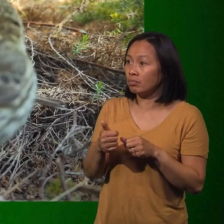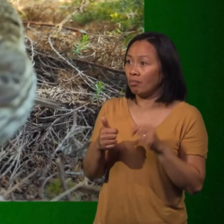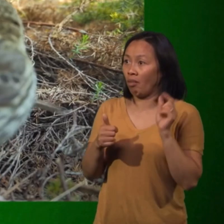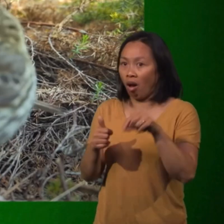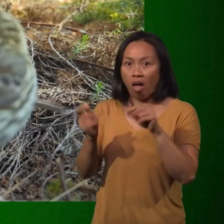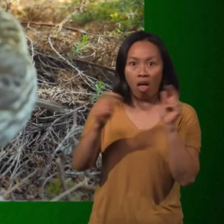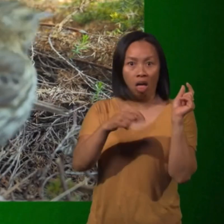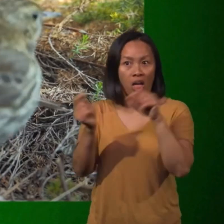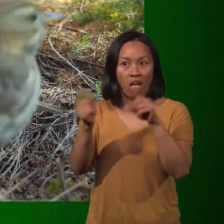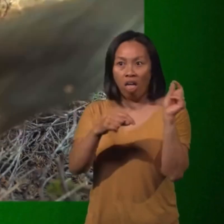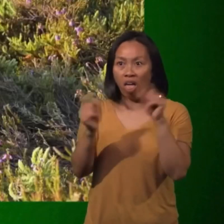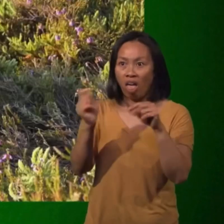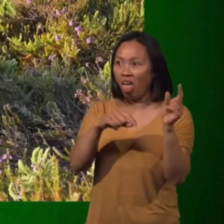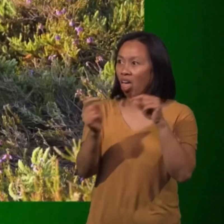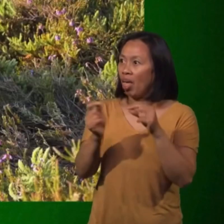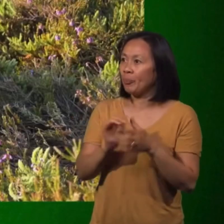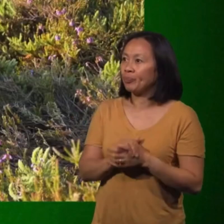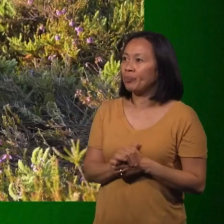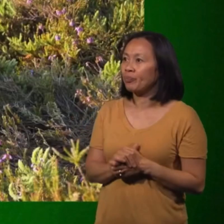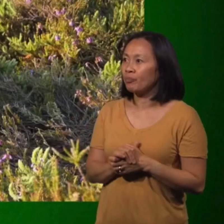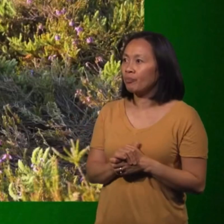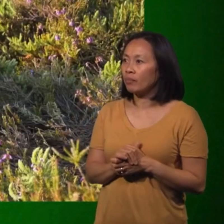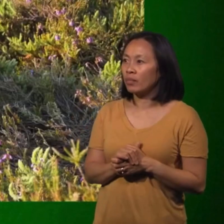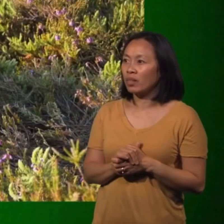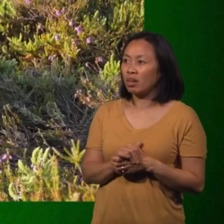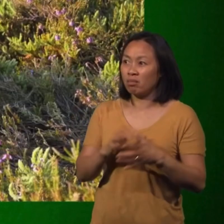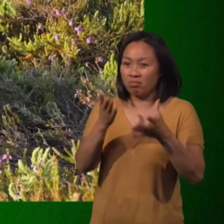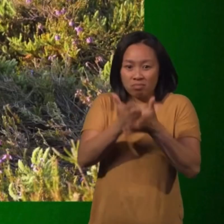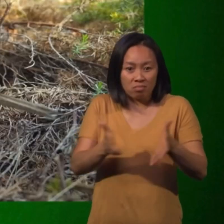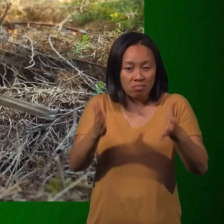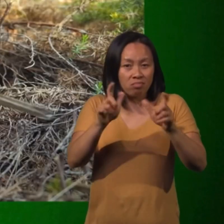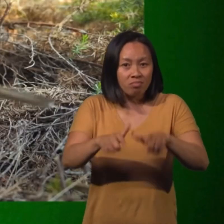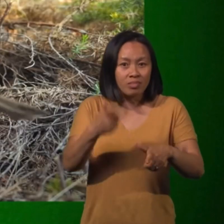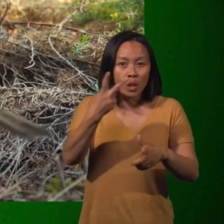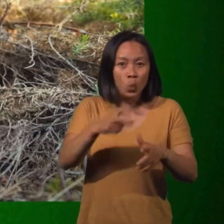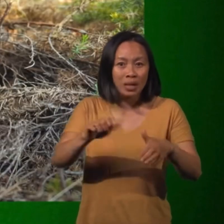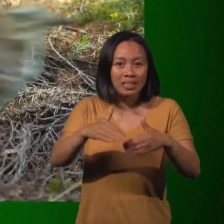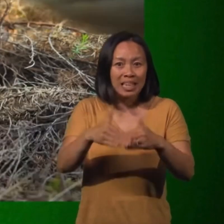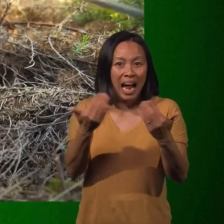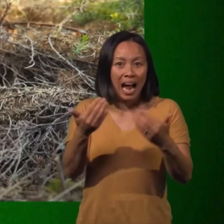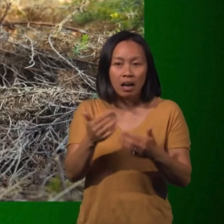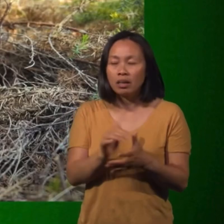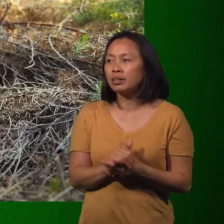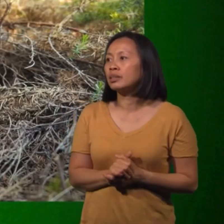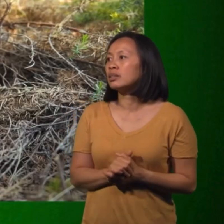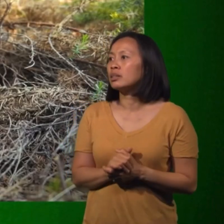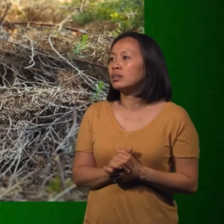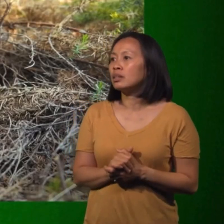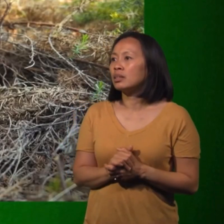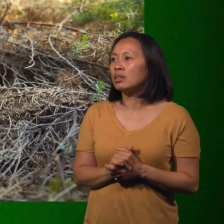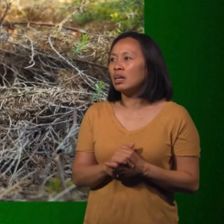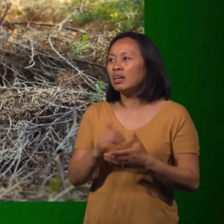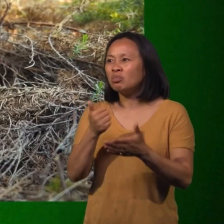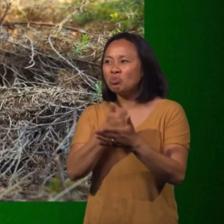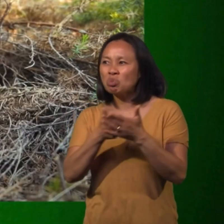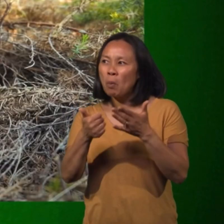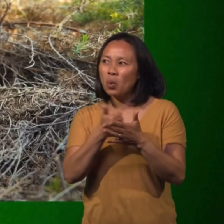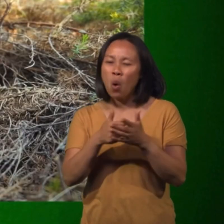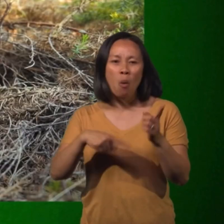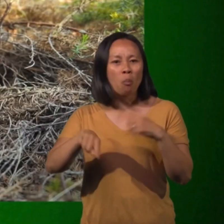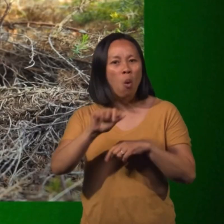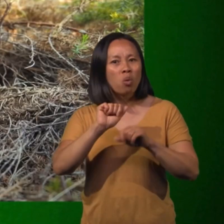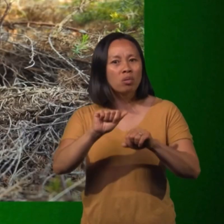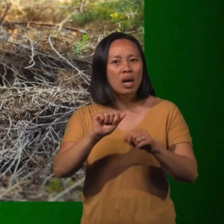for 20 days. Typically, meadow pipit chicks would fledge after 12 days. So they've got another whole week